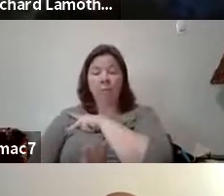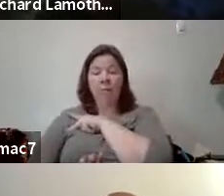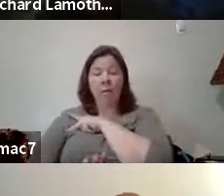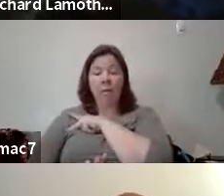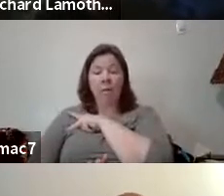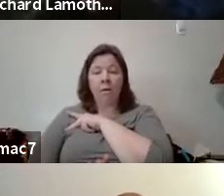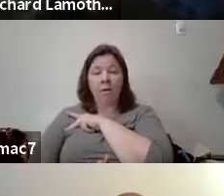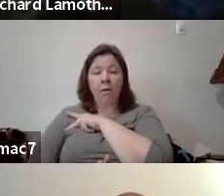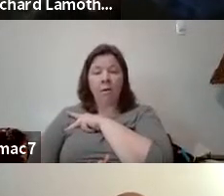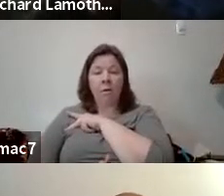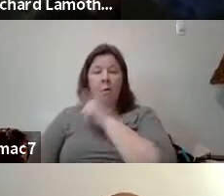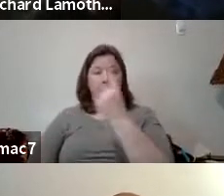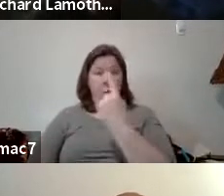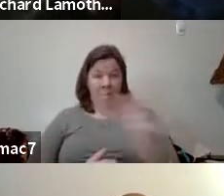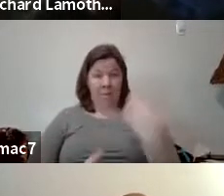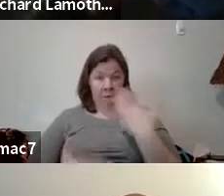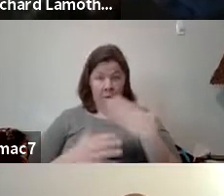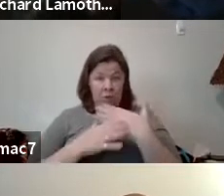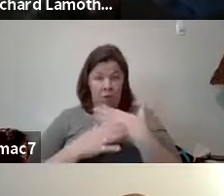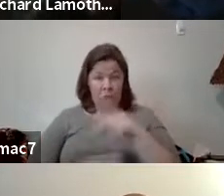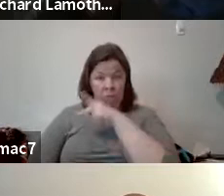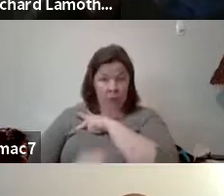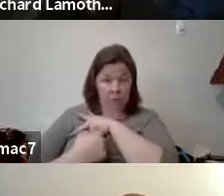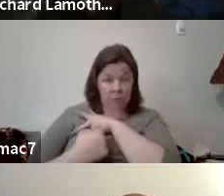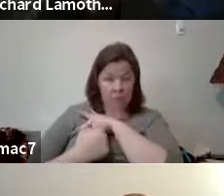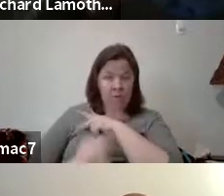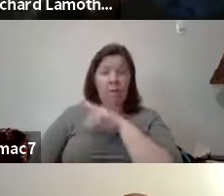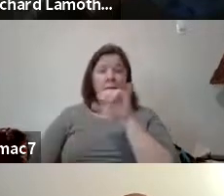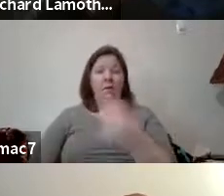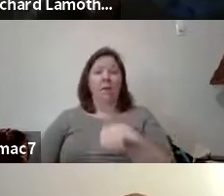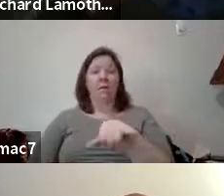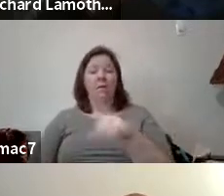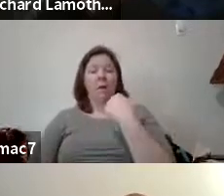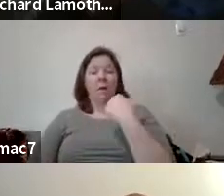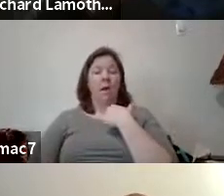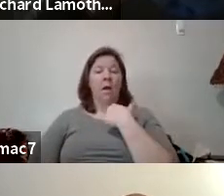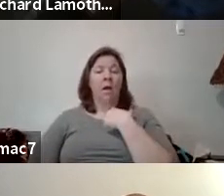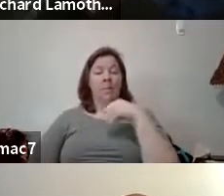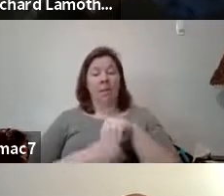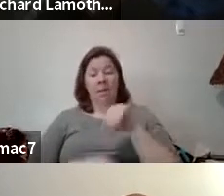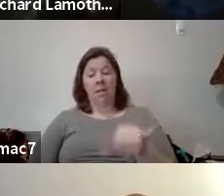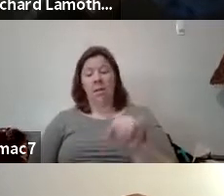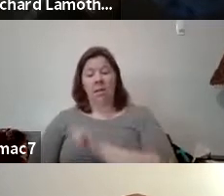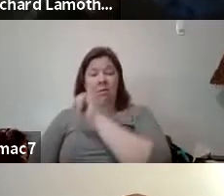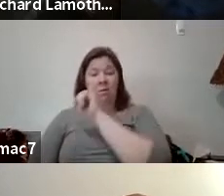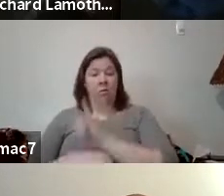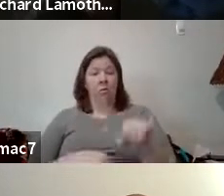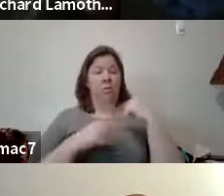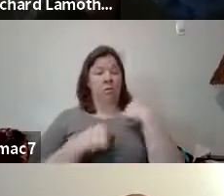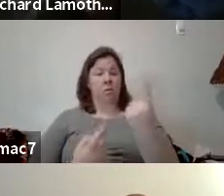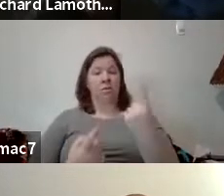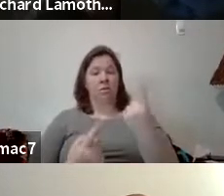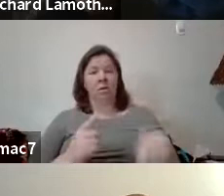but one of the things I want to share personally is that I've been in this industry since I was